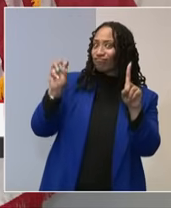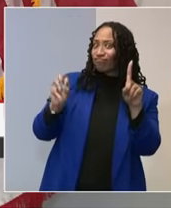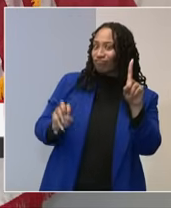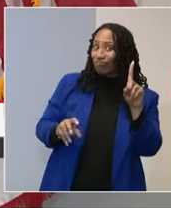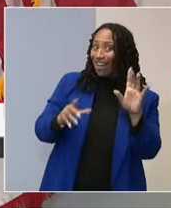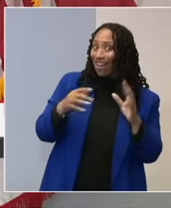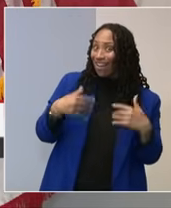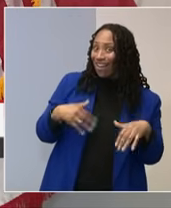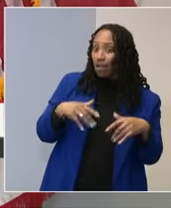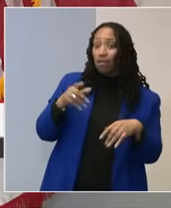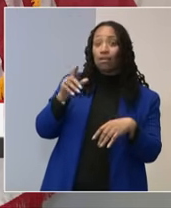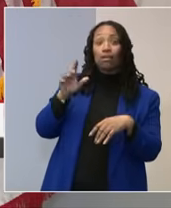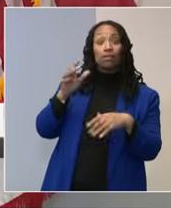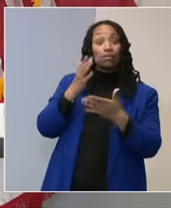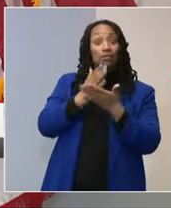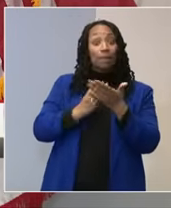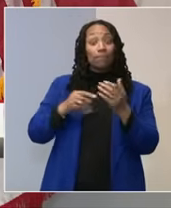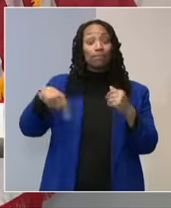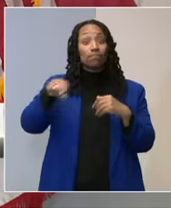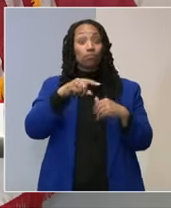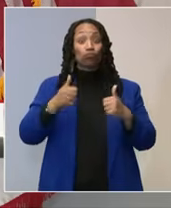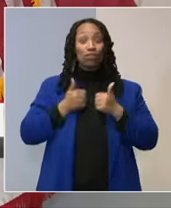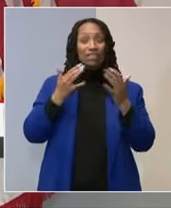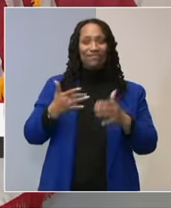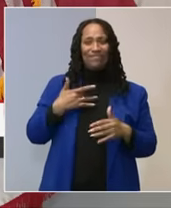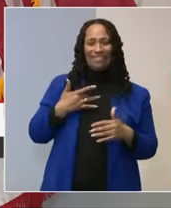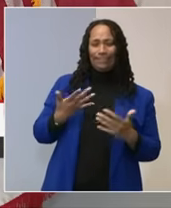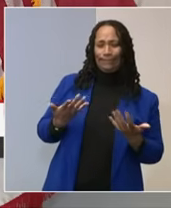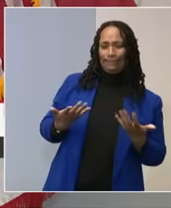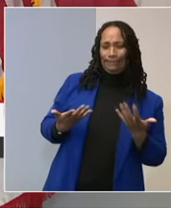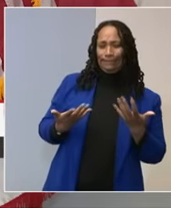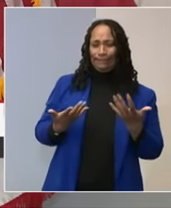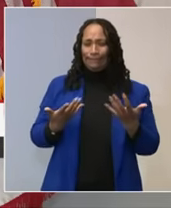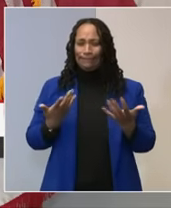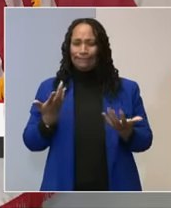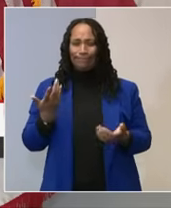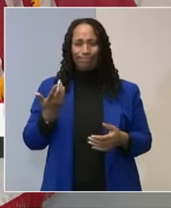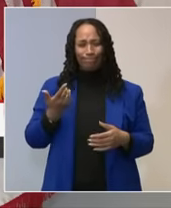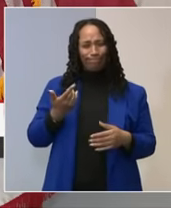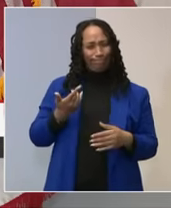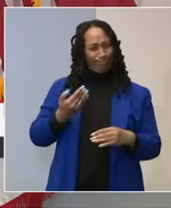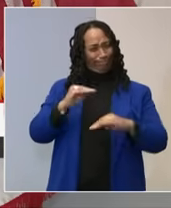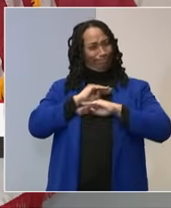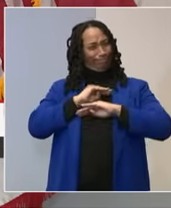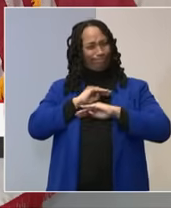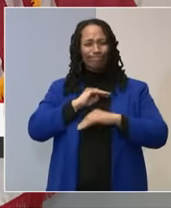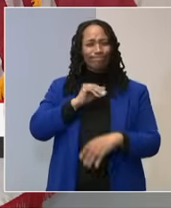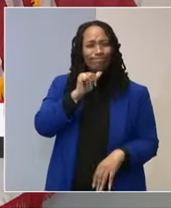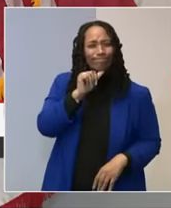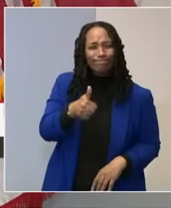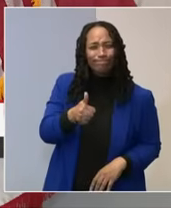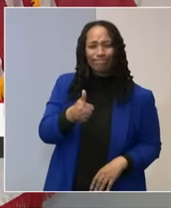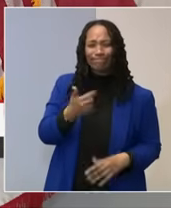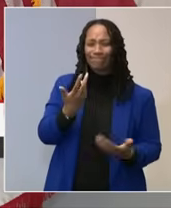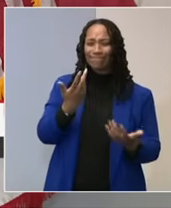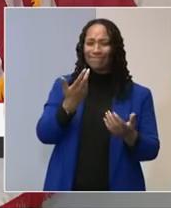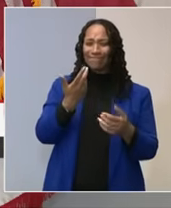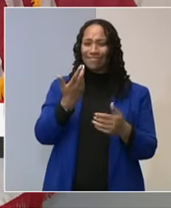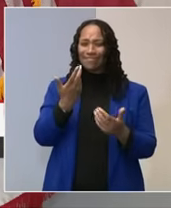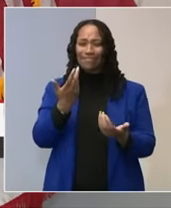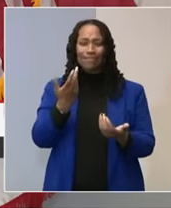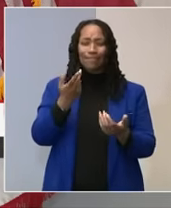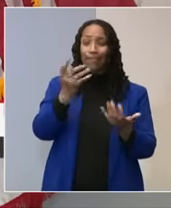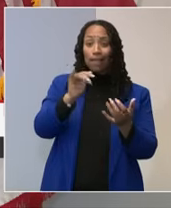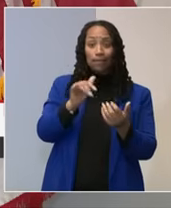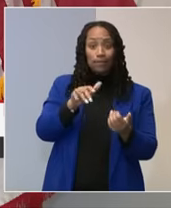residents that you may not have done enough for them. You may have done more for developers, landlords, people of that